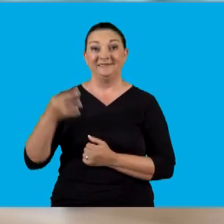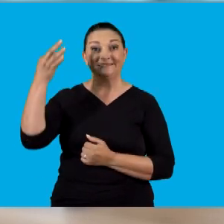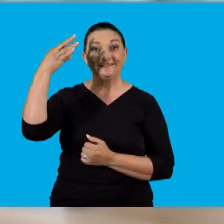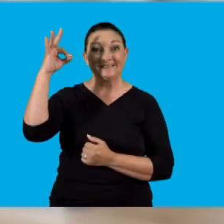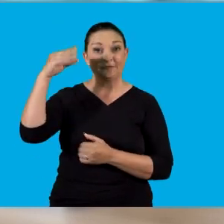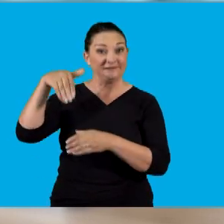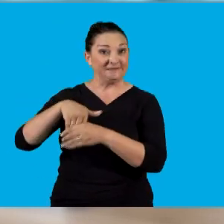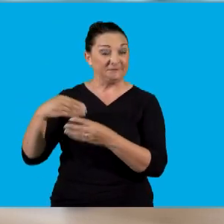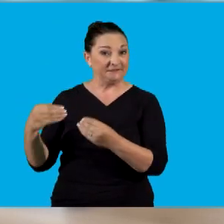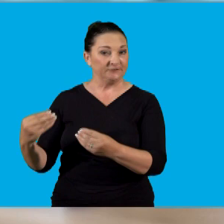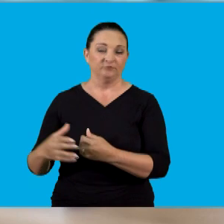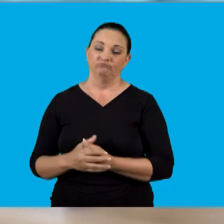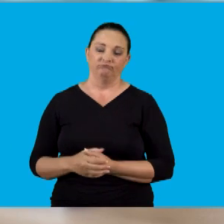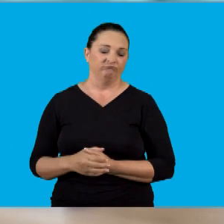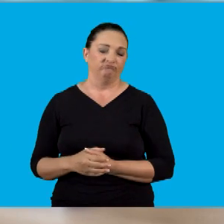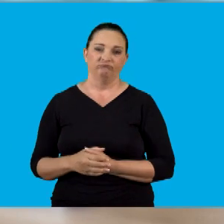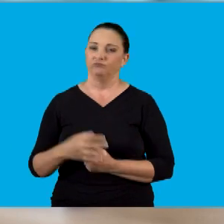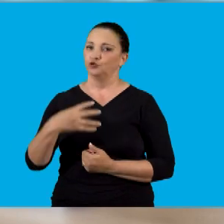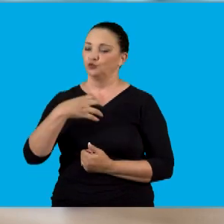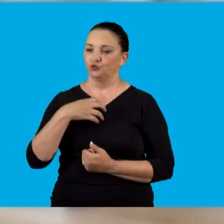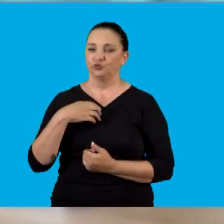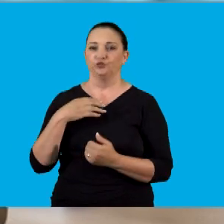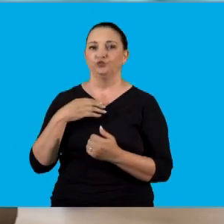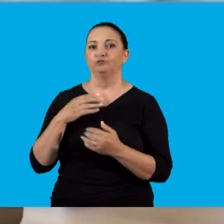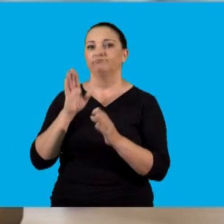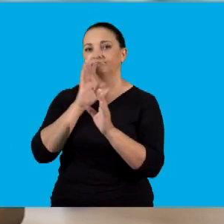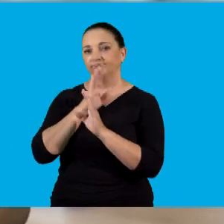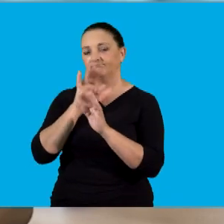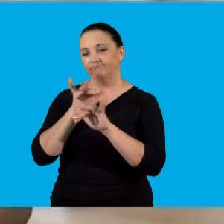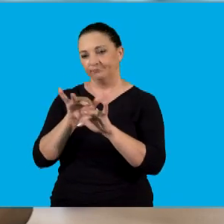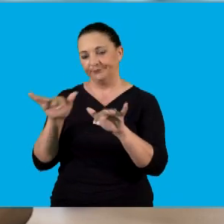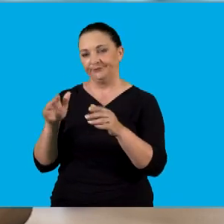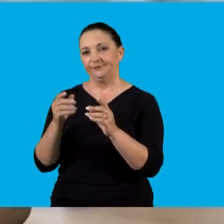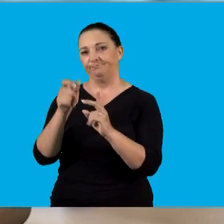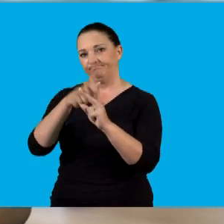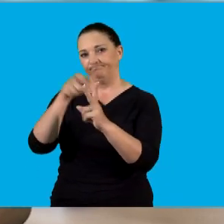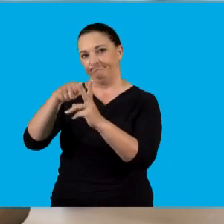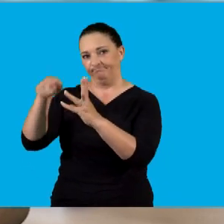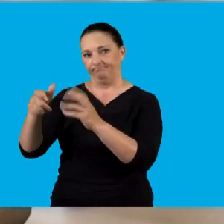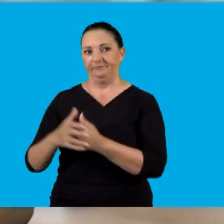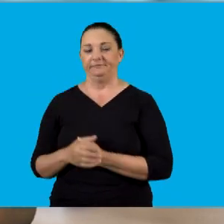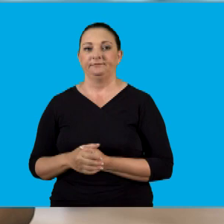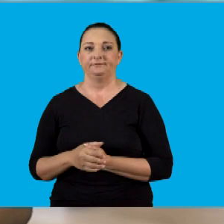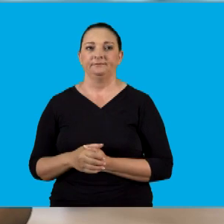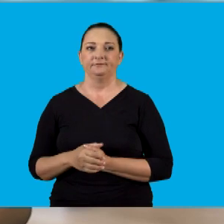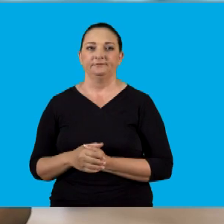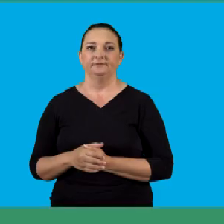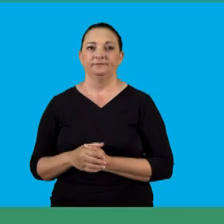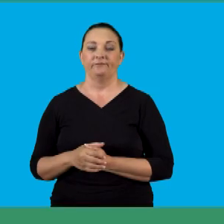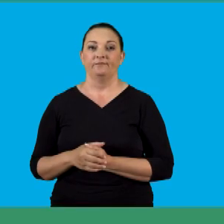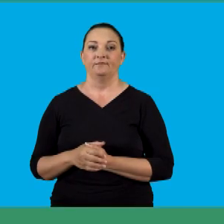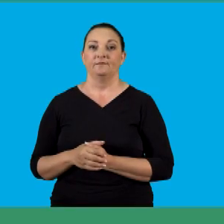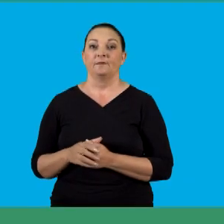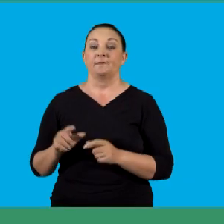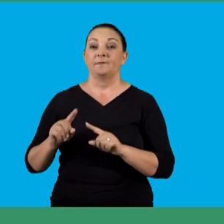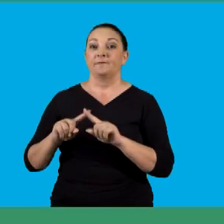in return. So the government is not part of these businesses. They are solely owned by private individuals. Some